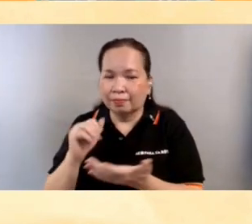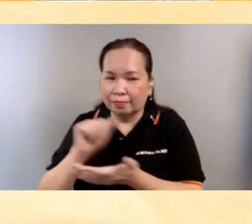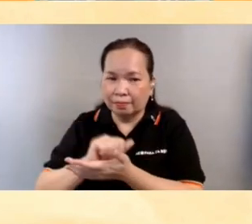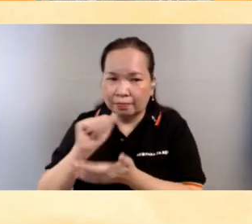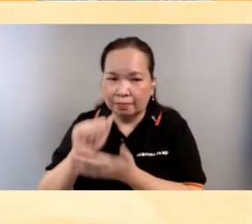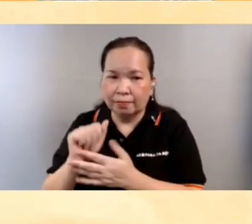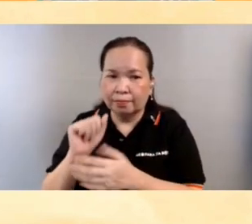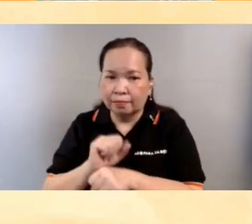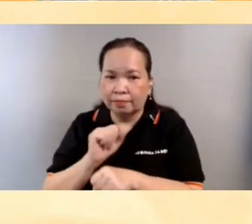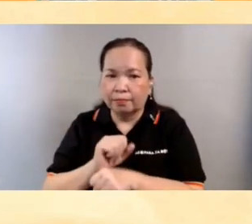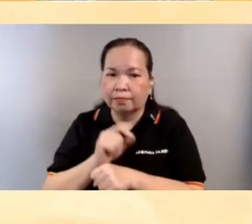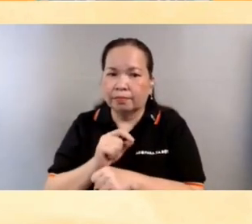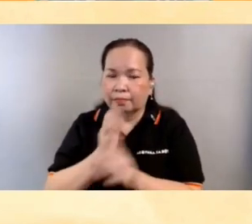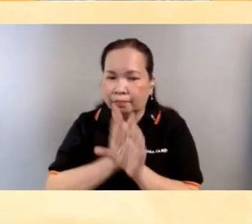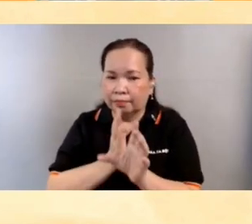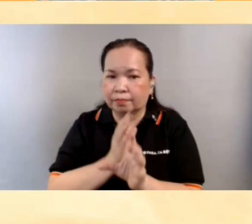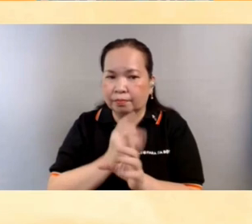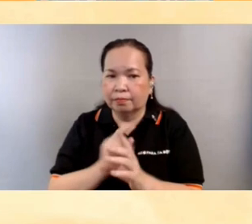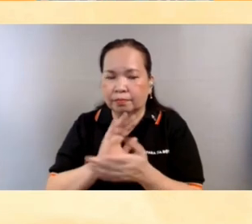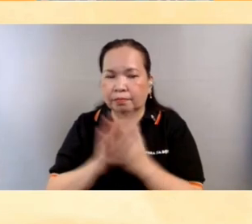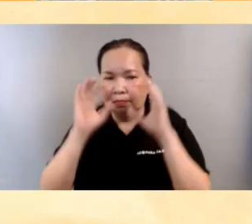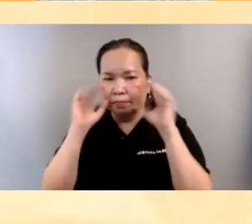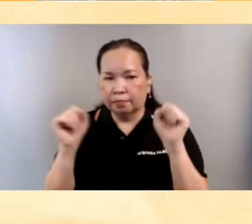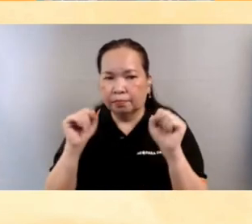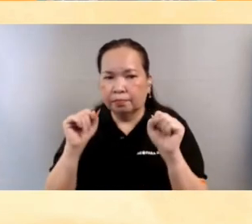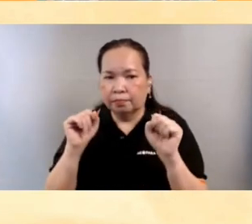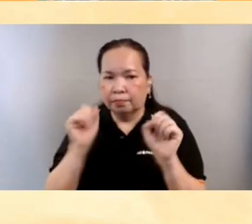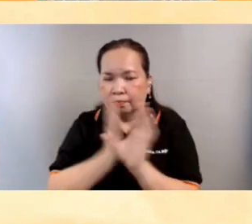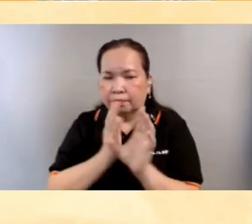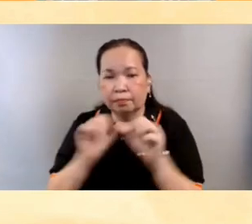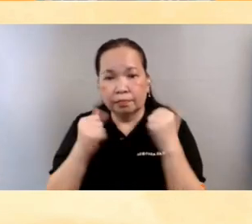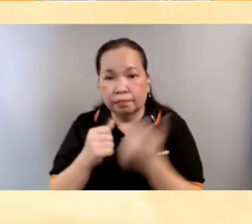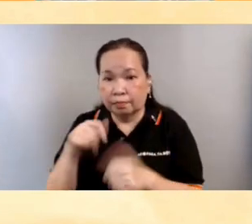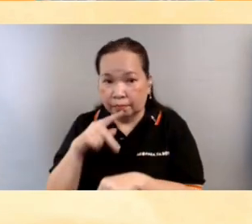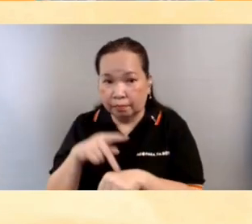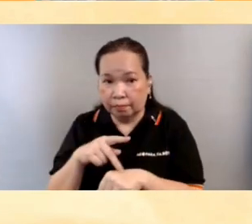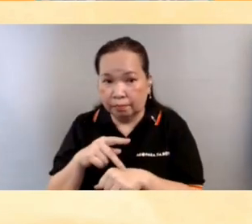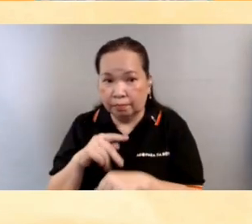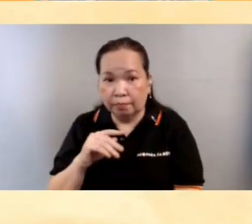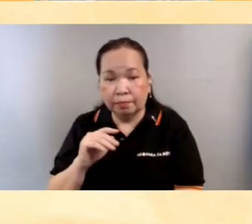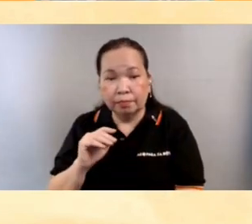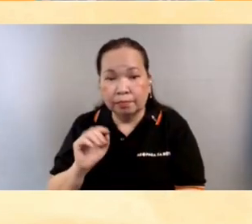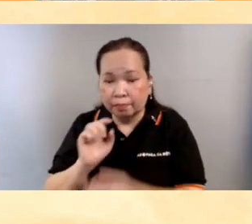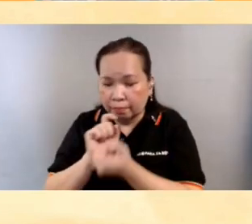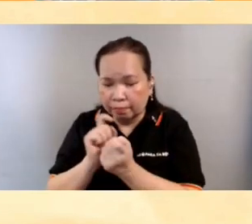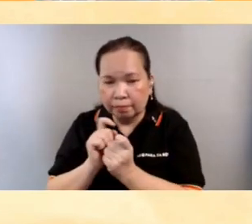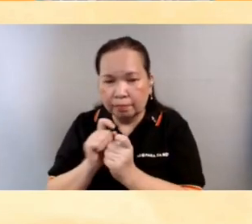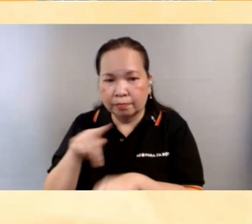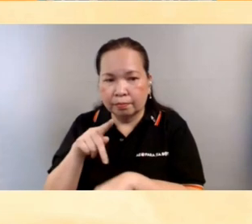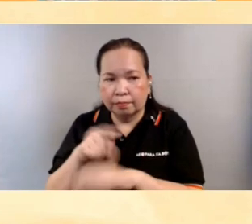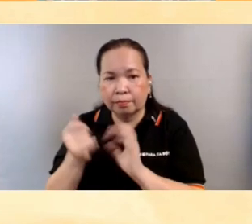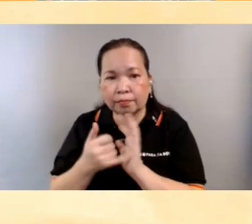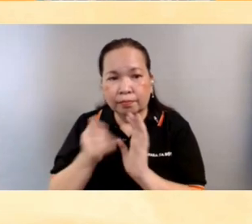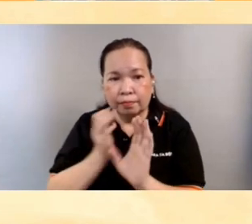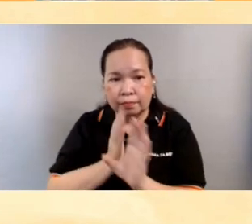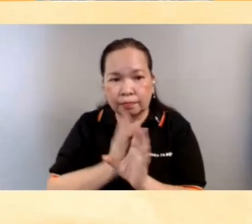she was president of the Psychological Association of the Philippines, editor at the Philippine Journal of Psychology, chair